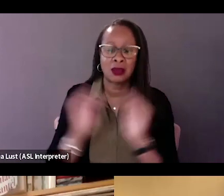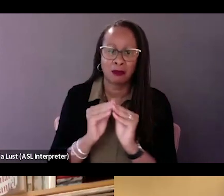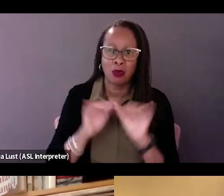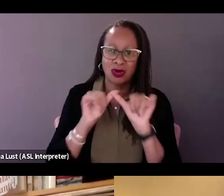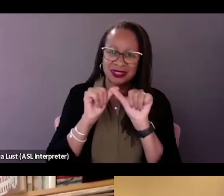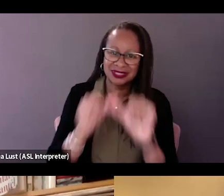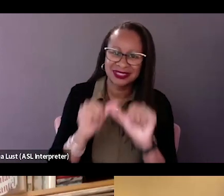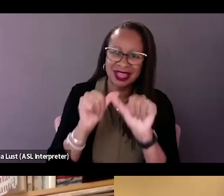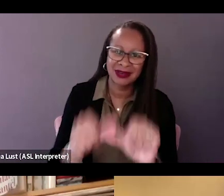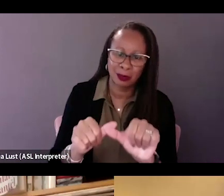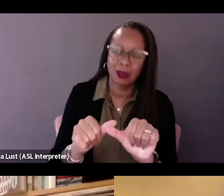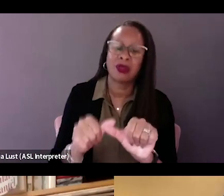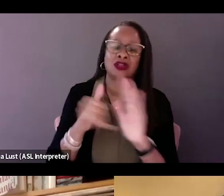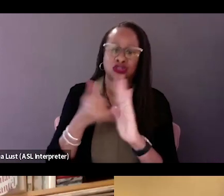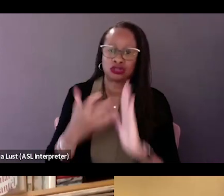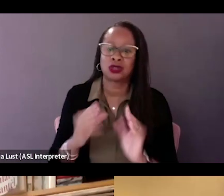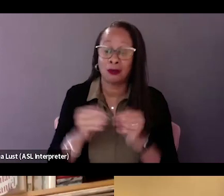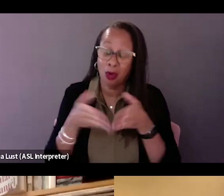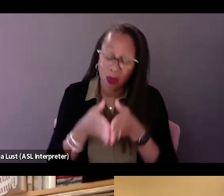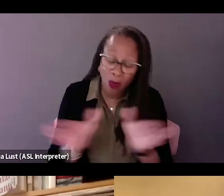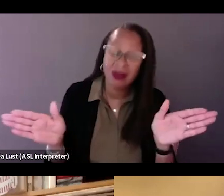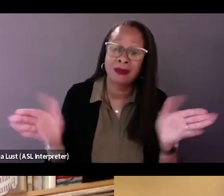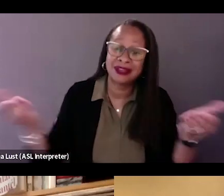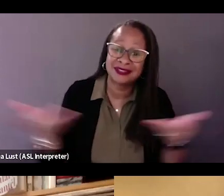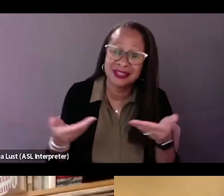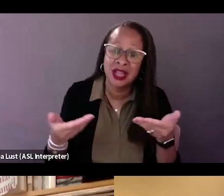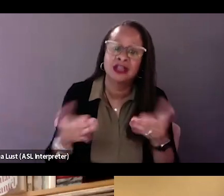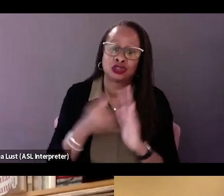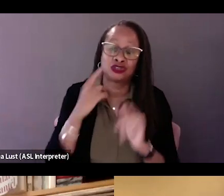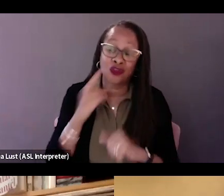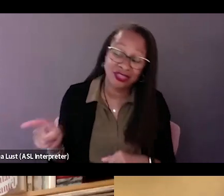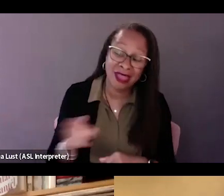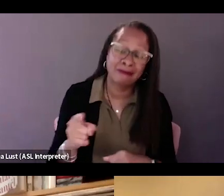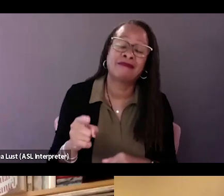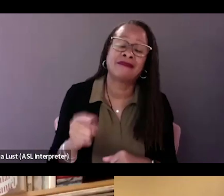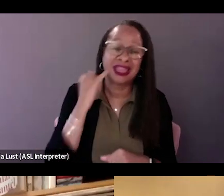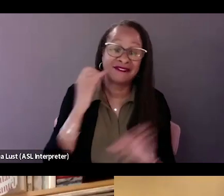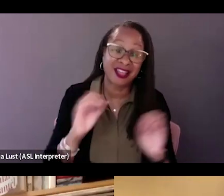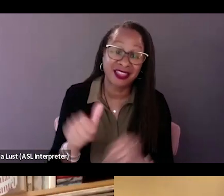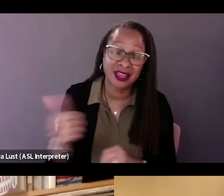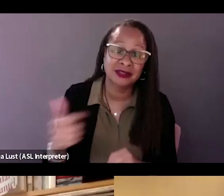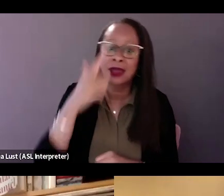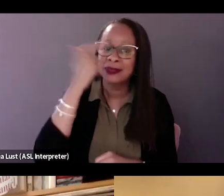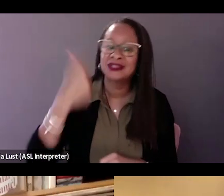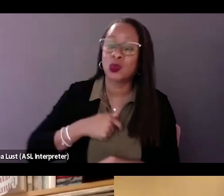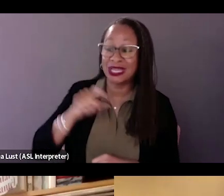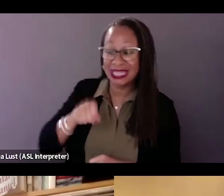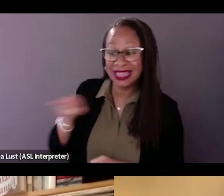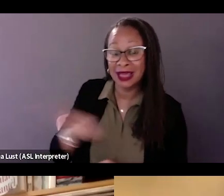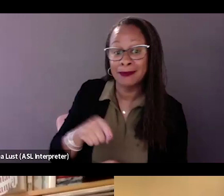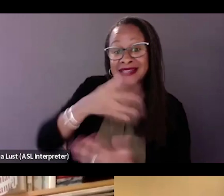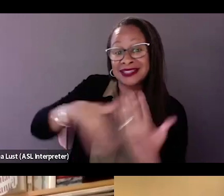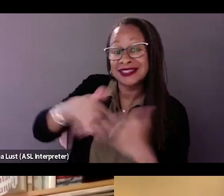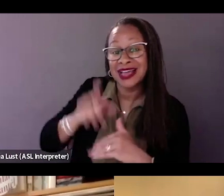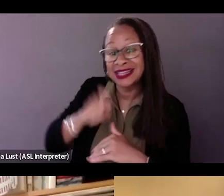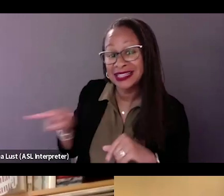sustainable journalism, a more welcoming journalism for them, if nothing else, because we need them. Society needs them.